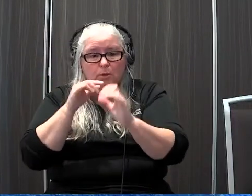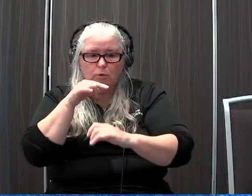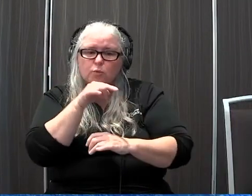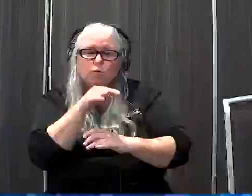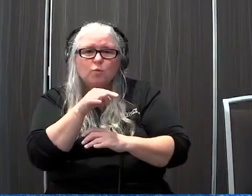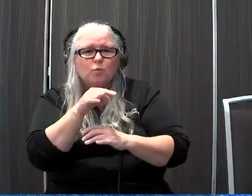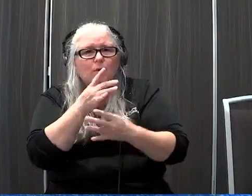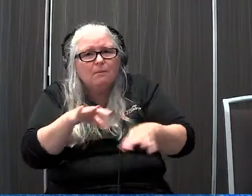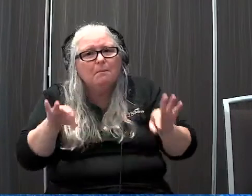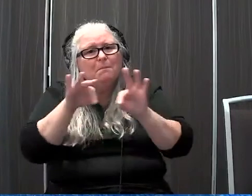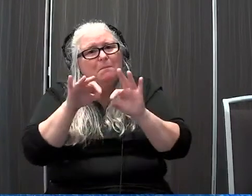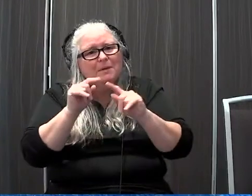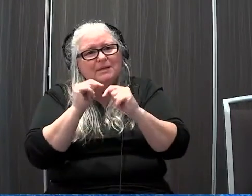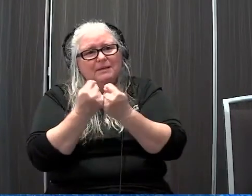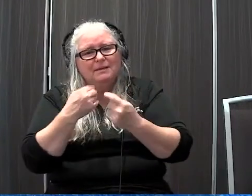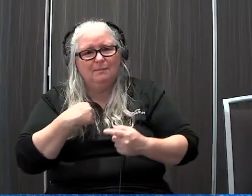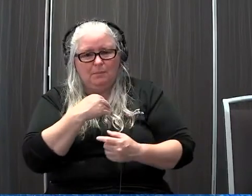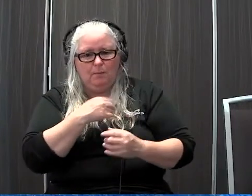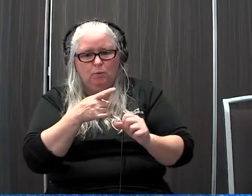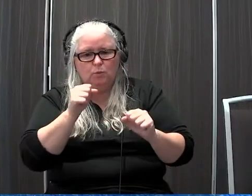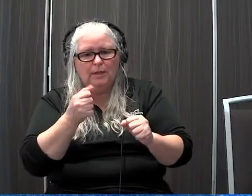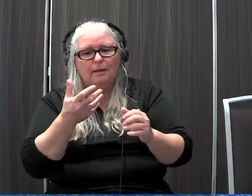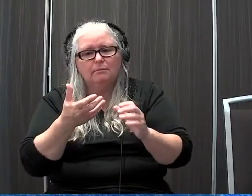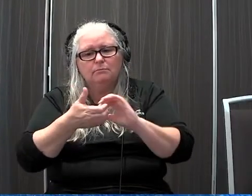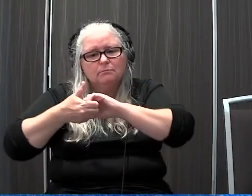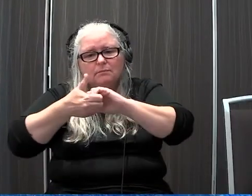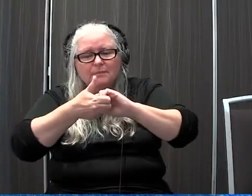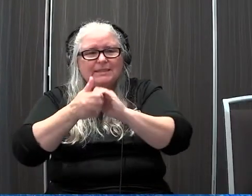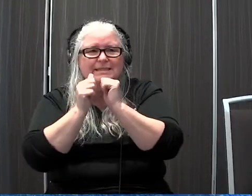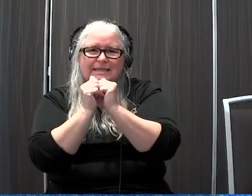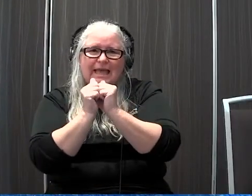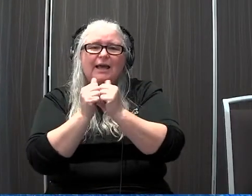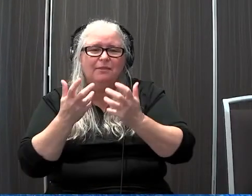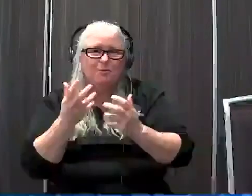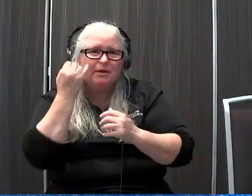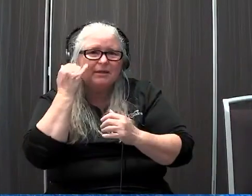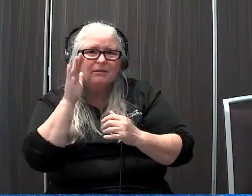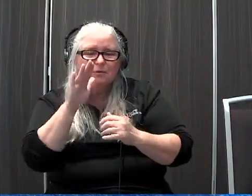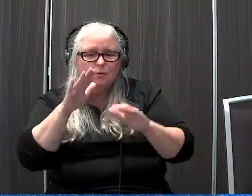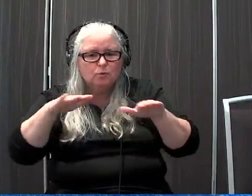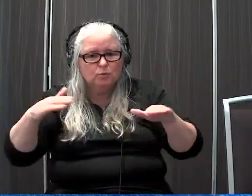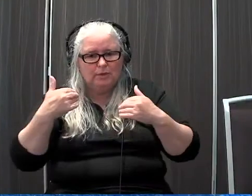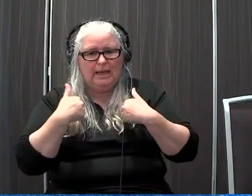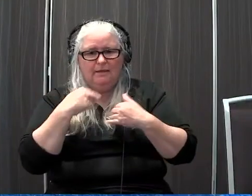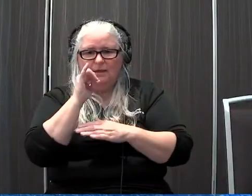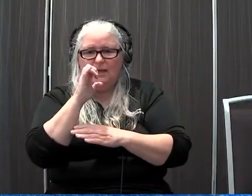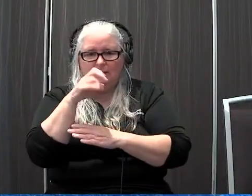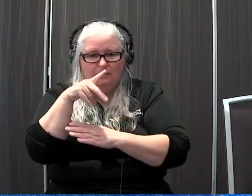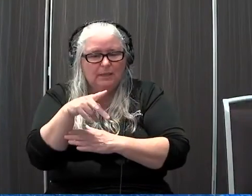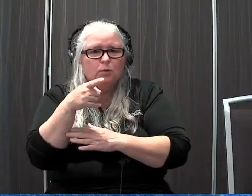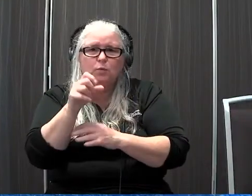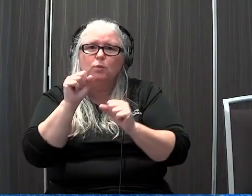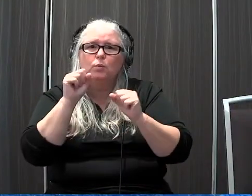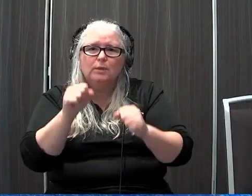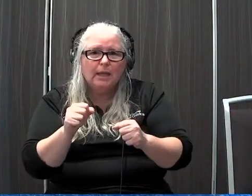to provide, and that you're going to be working together. If your child already has an IEP, you can still provide this to the team,